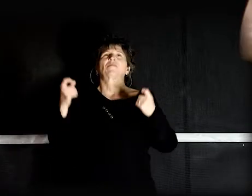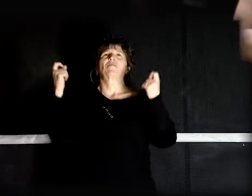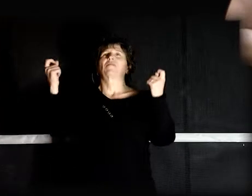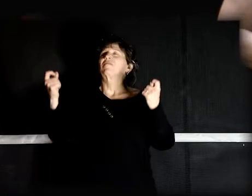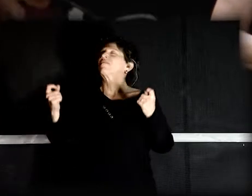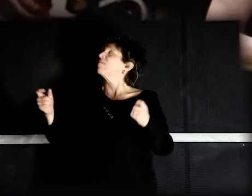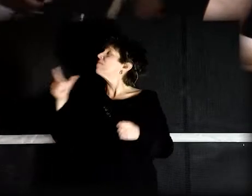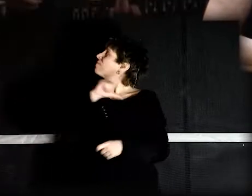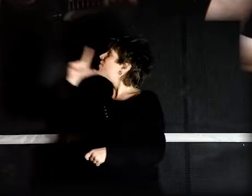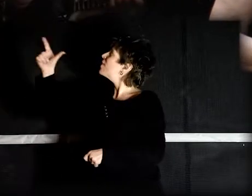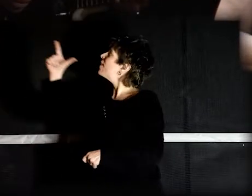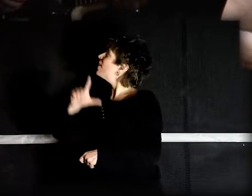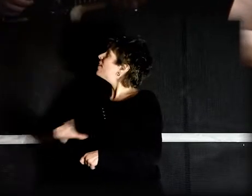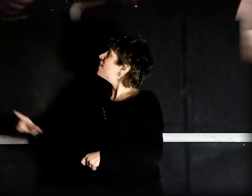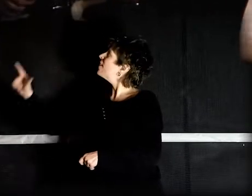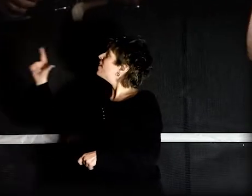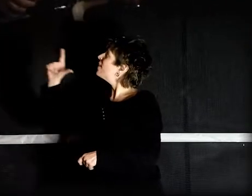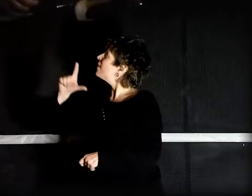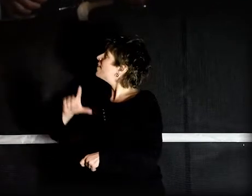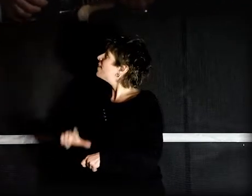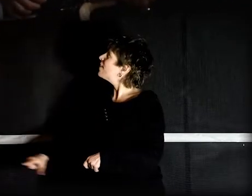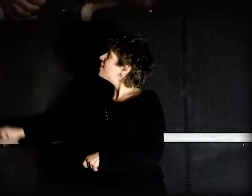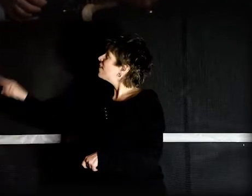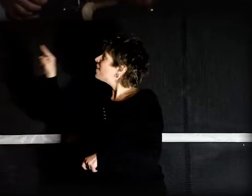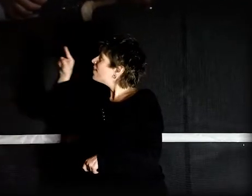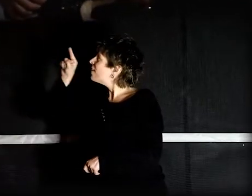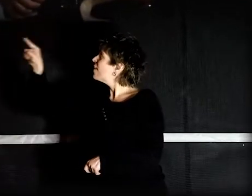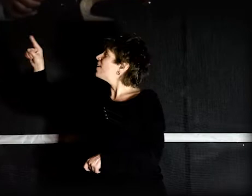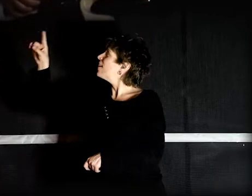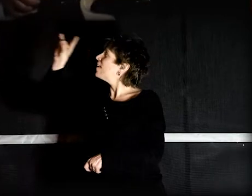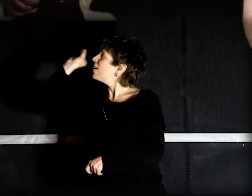these bones will sing.